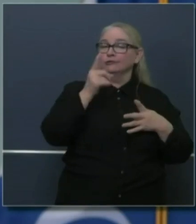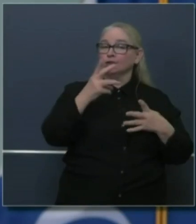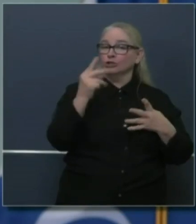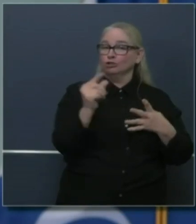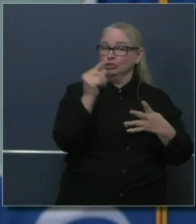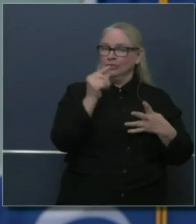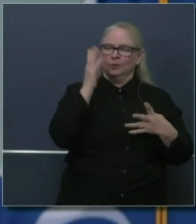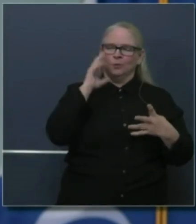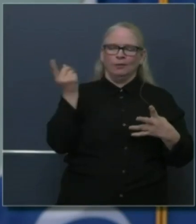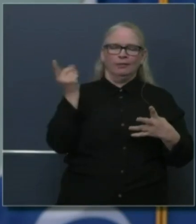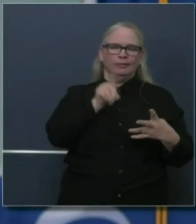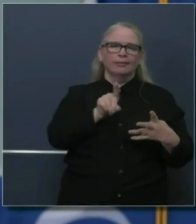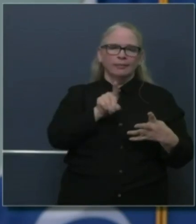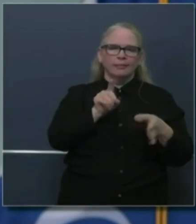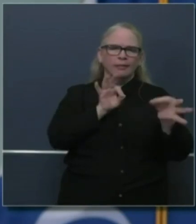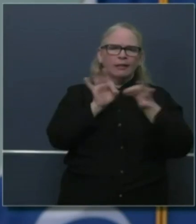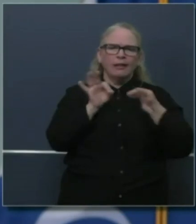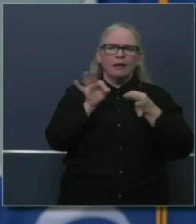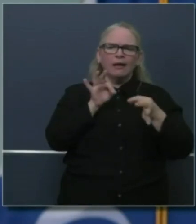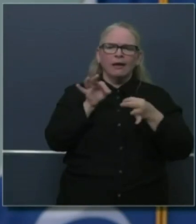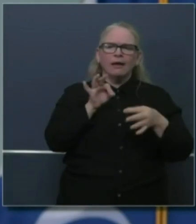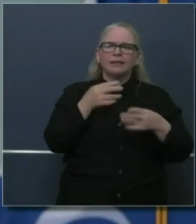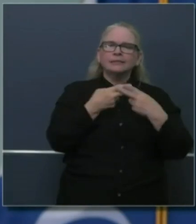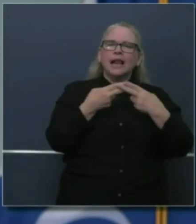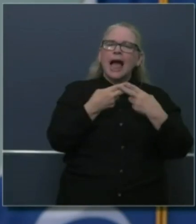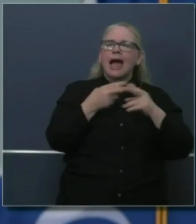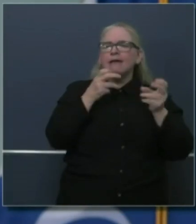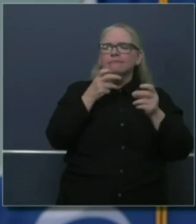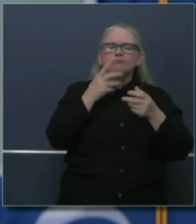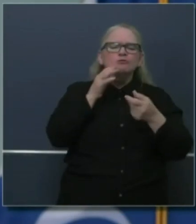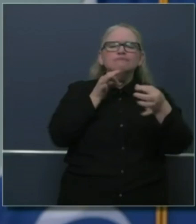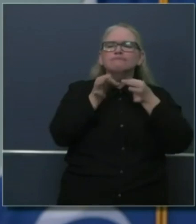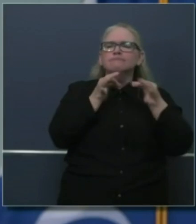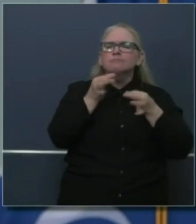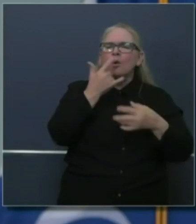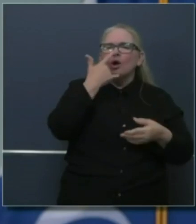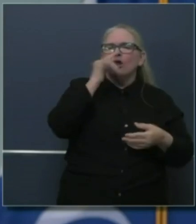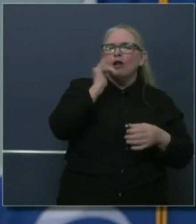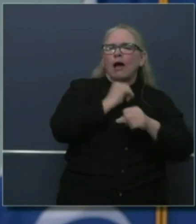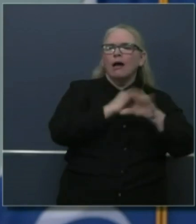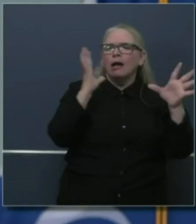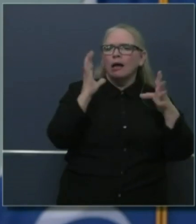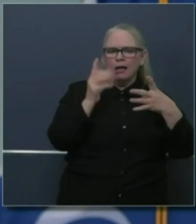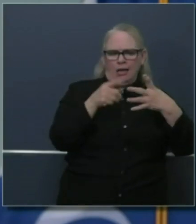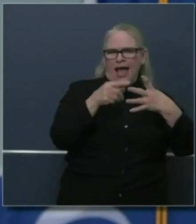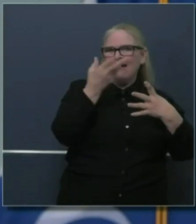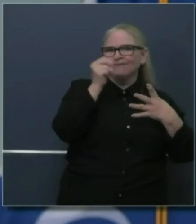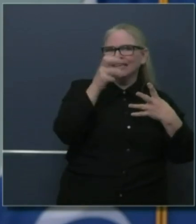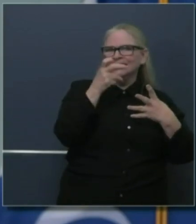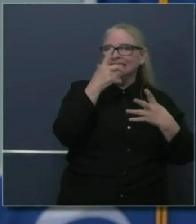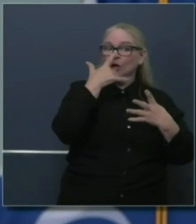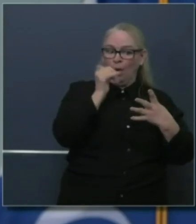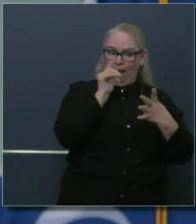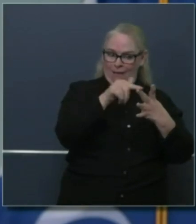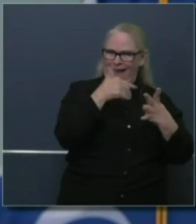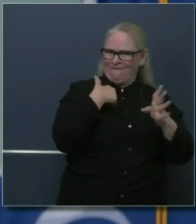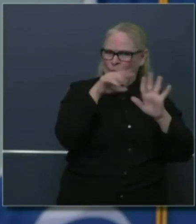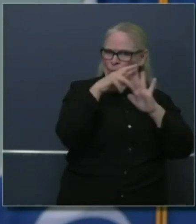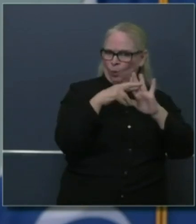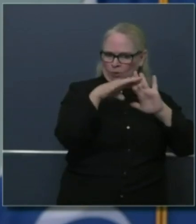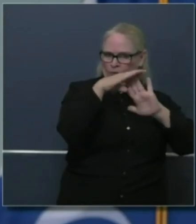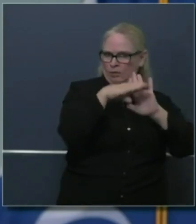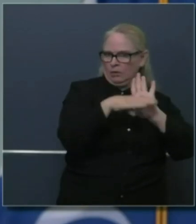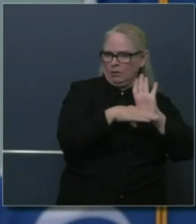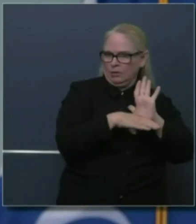presentation, and be much more specific about exactly what these guidelines offer and what they don't.